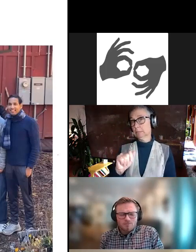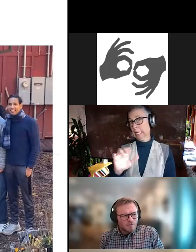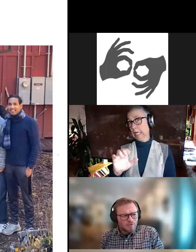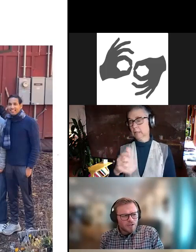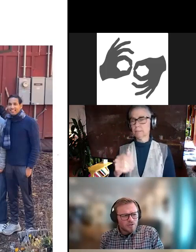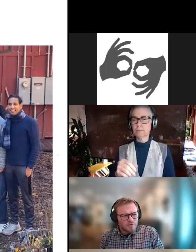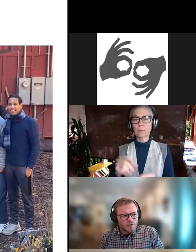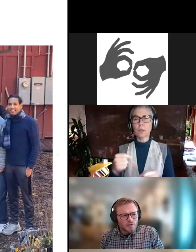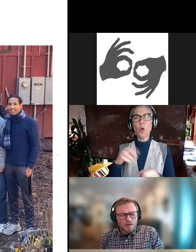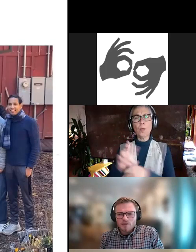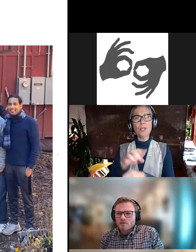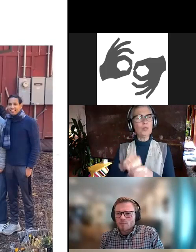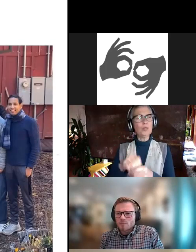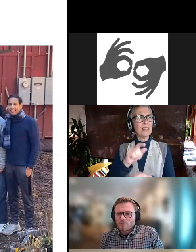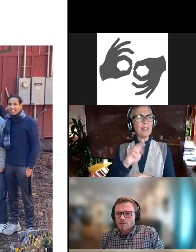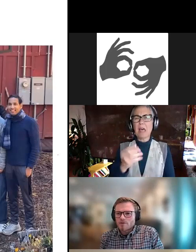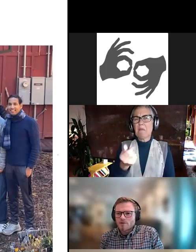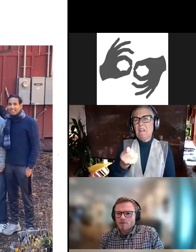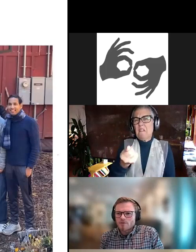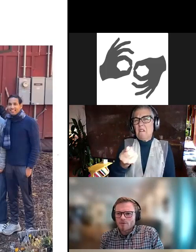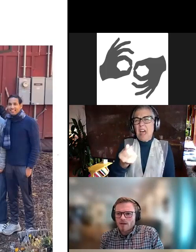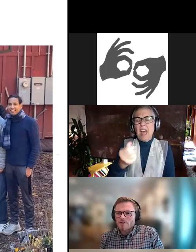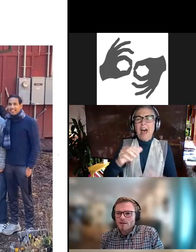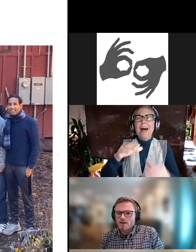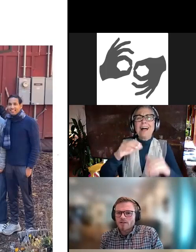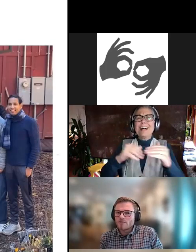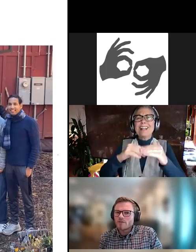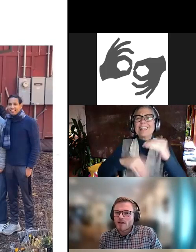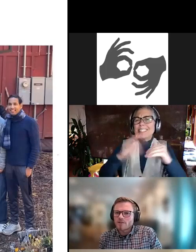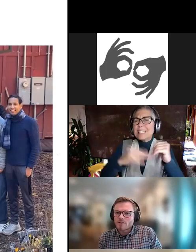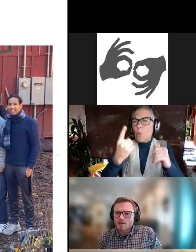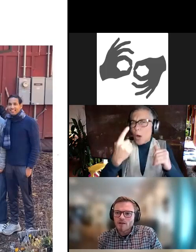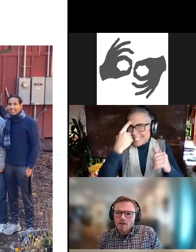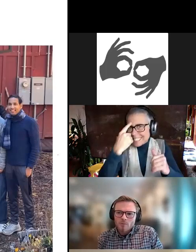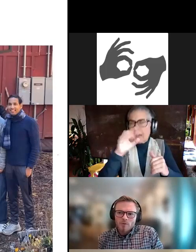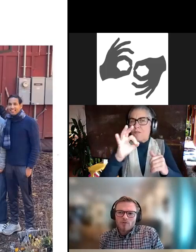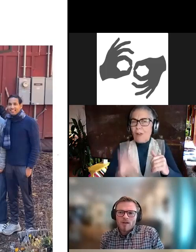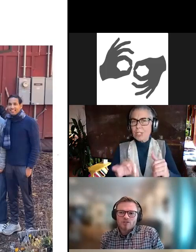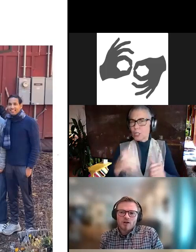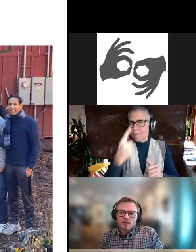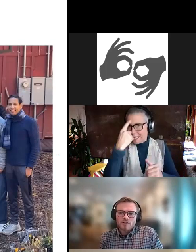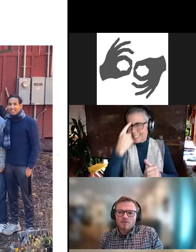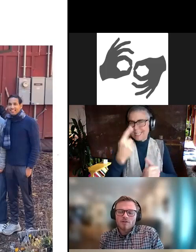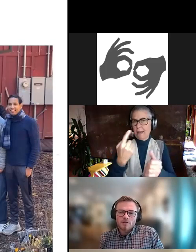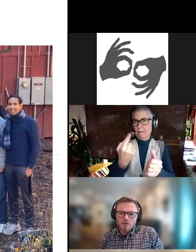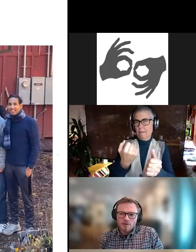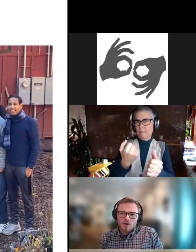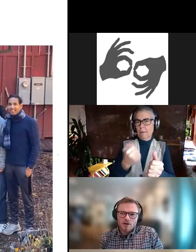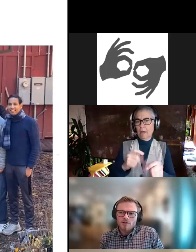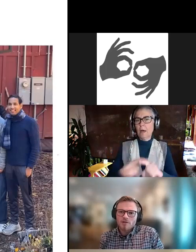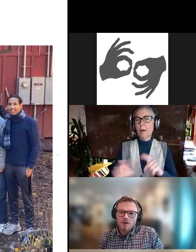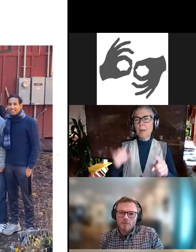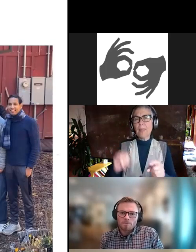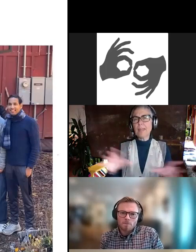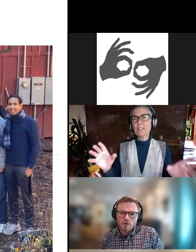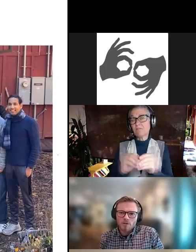it's fractions of a cent per PCR. So yes, that cost definitely factors in, but the major cost is still the sequencing